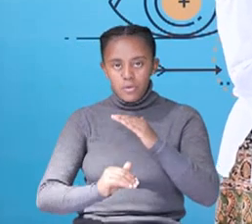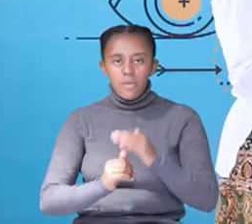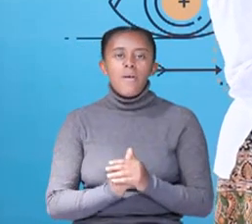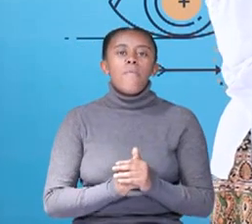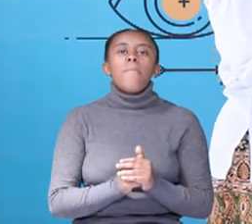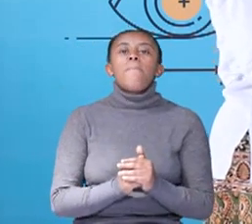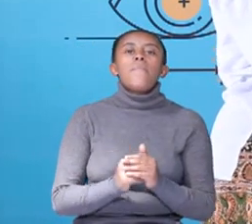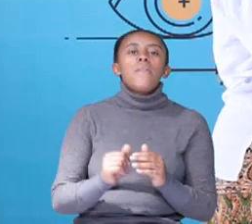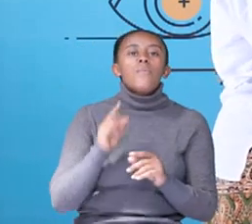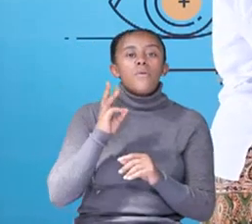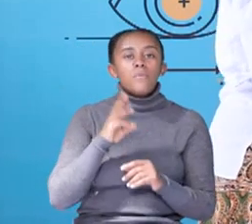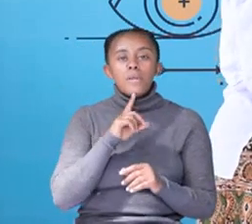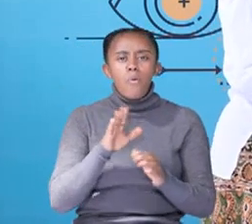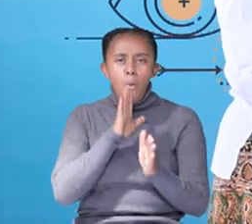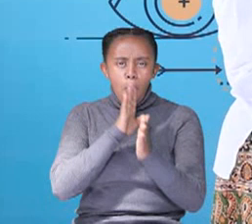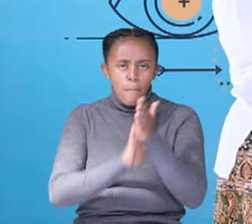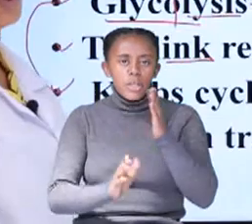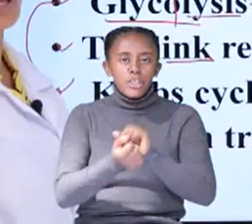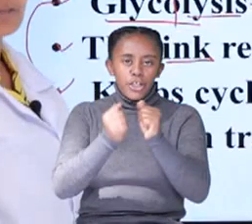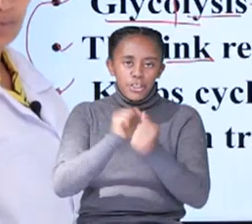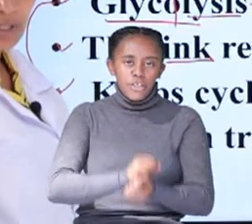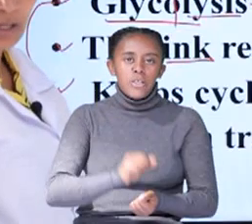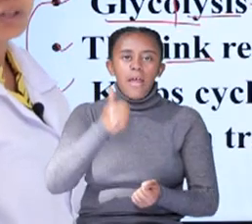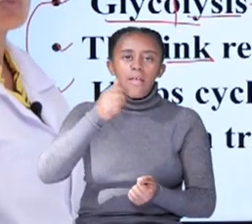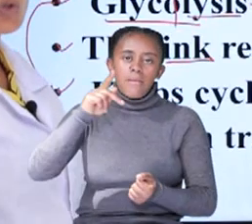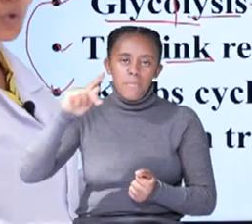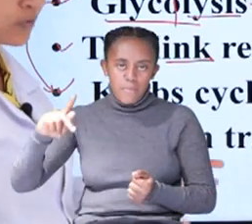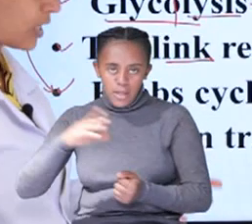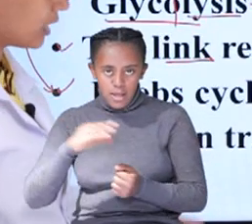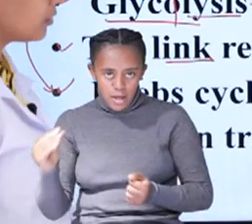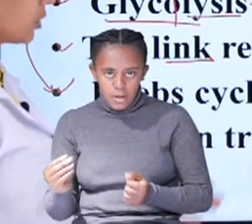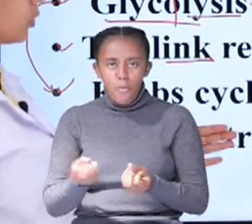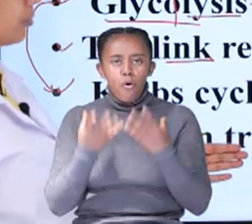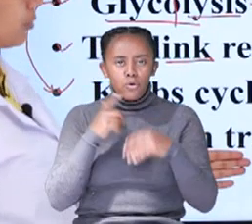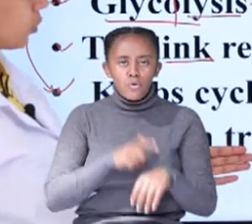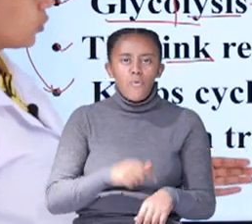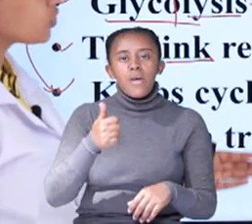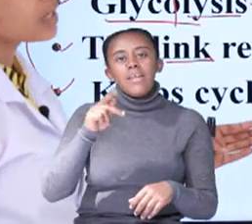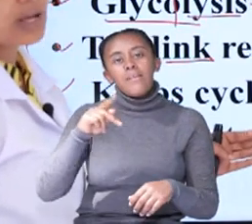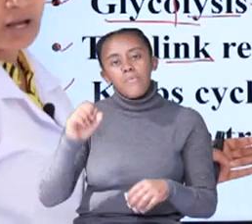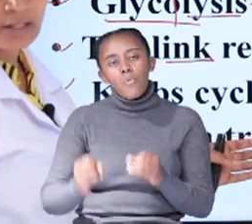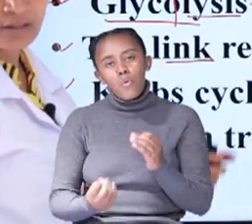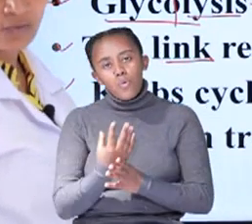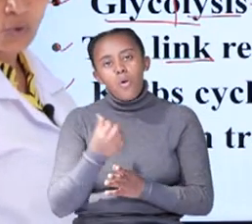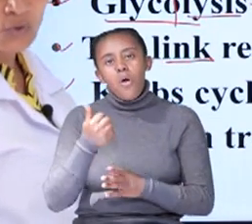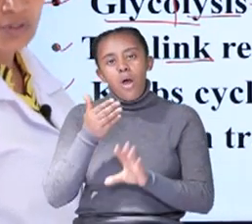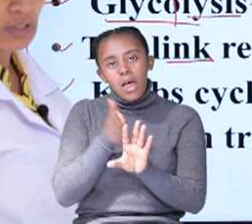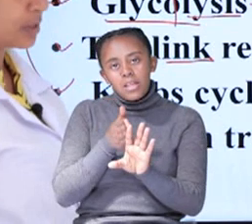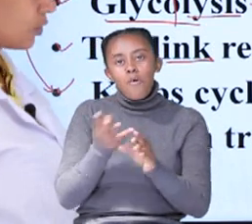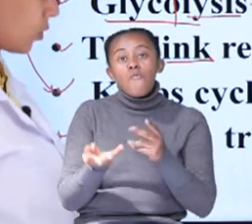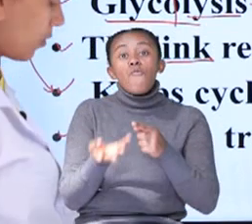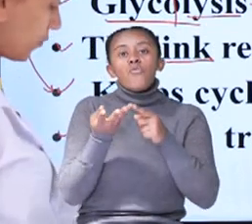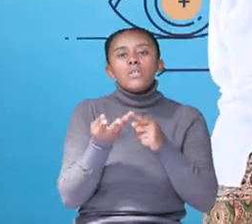reduced fat will be completely changed into ATP, and most of the ATP will be produced at the